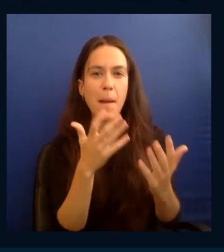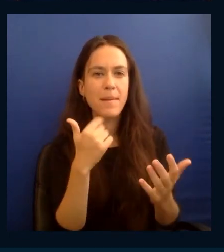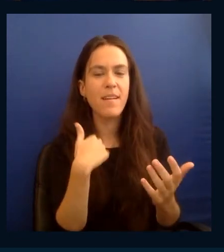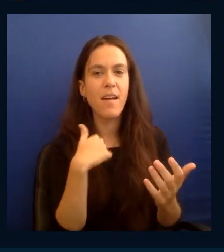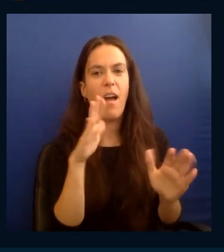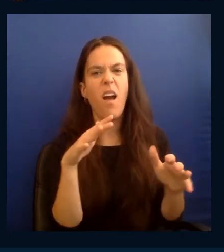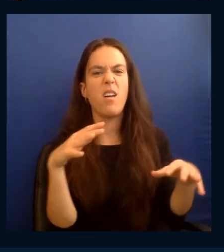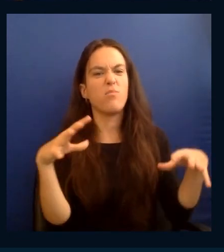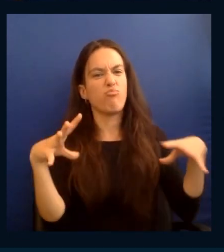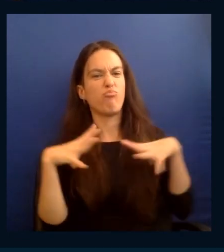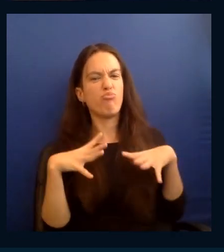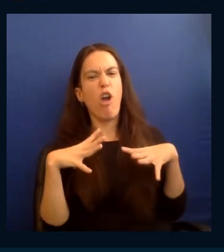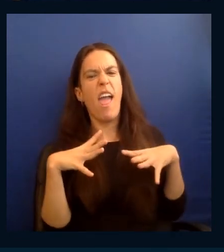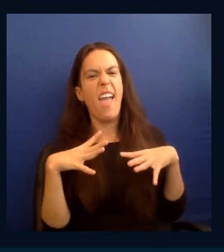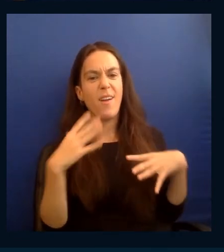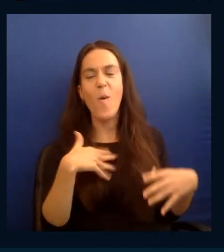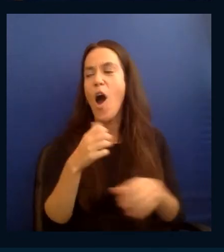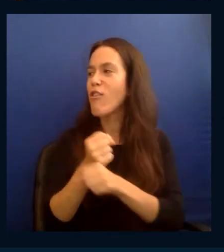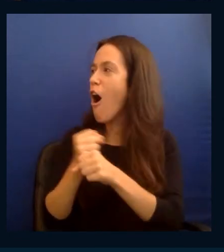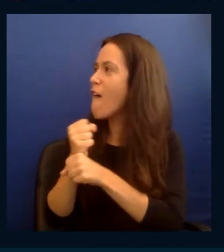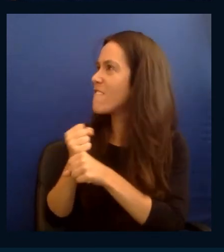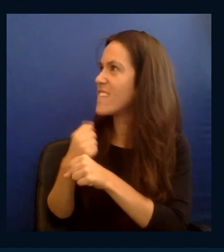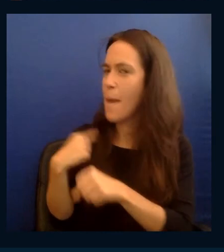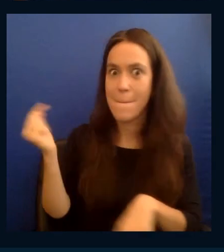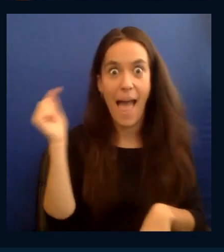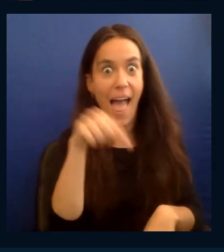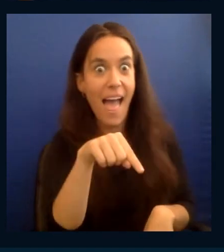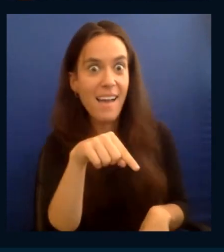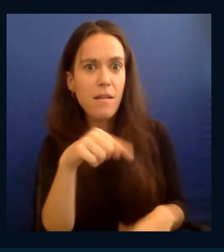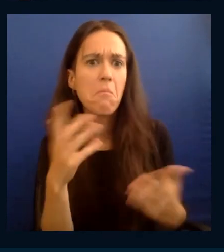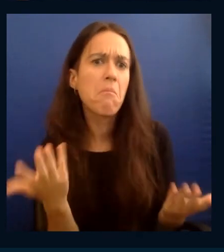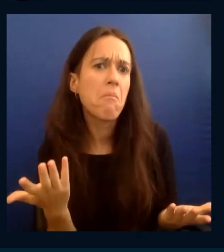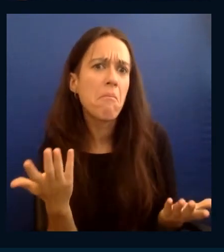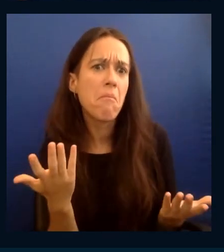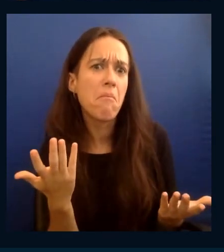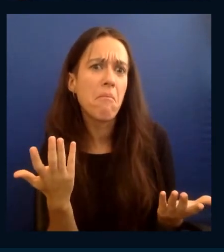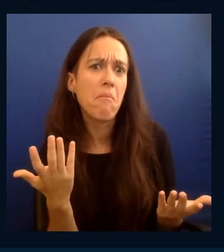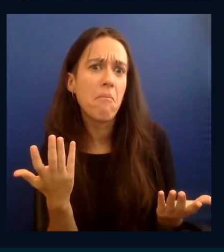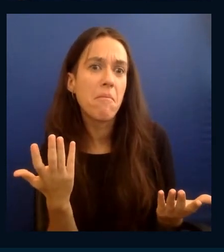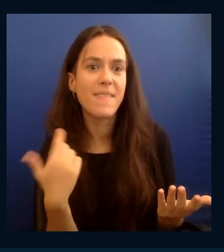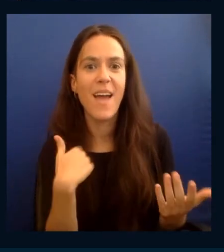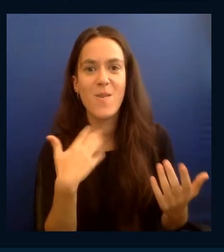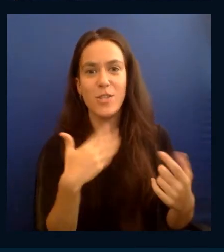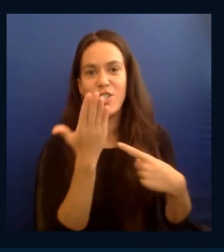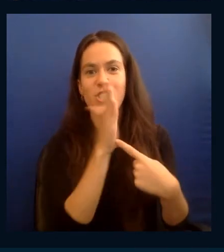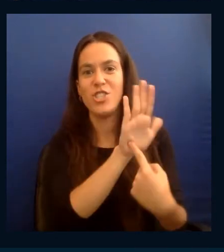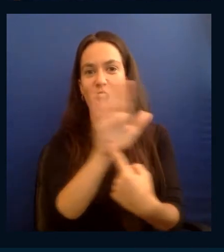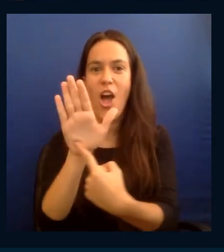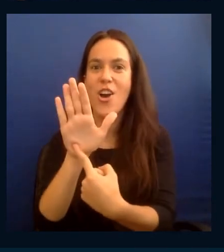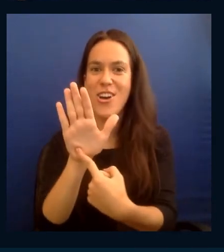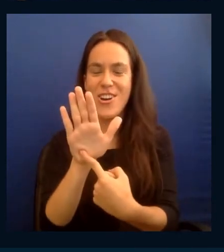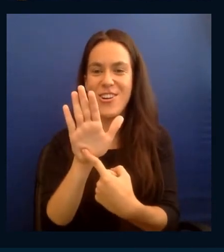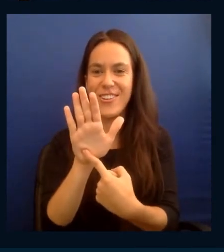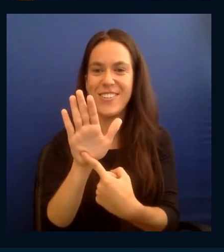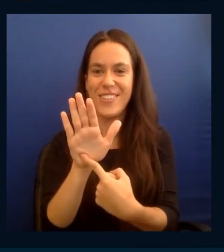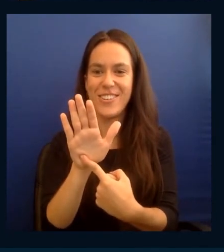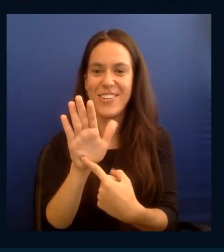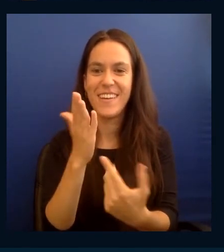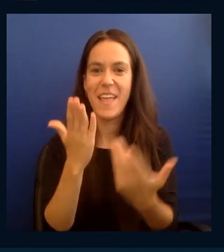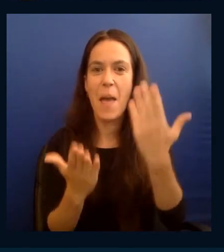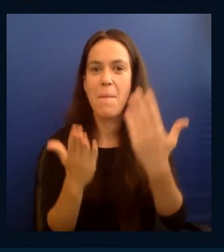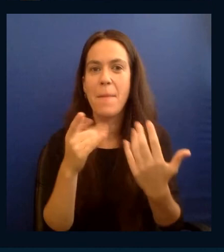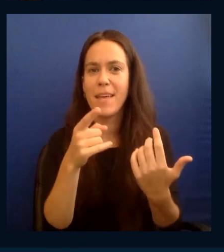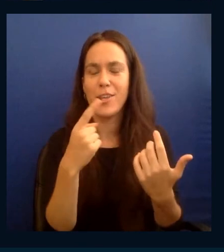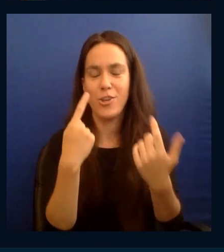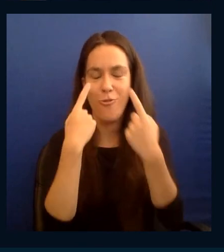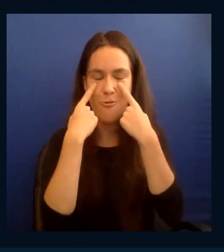come back to it while it's building. But while this is actually building, I just want to kind of show off something that, is